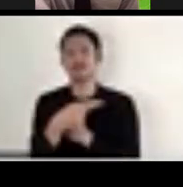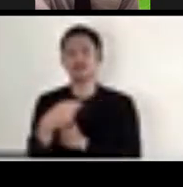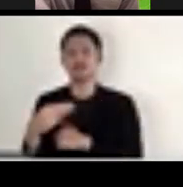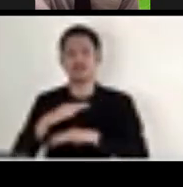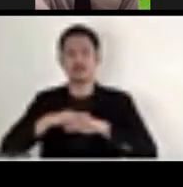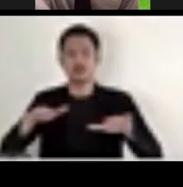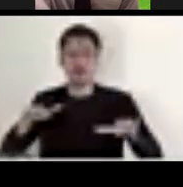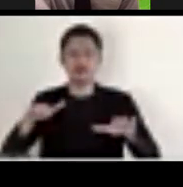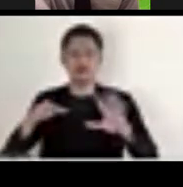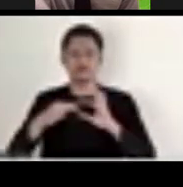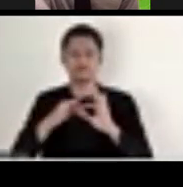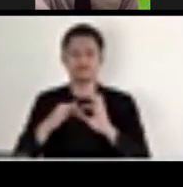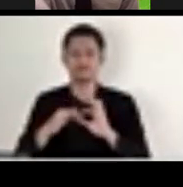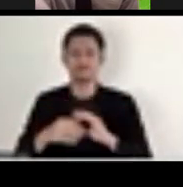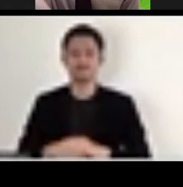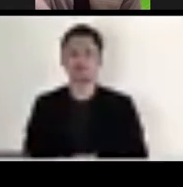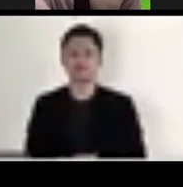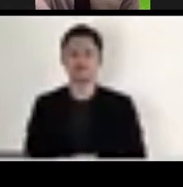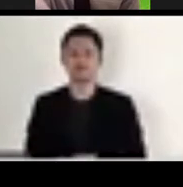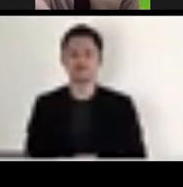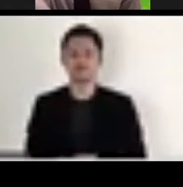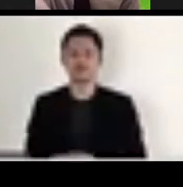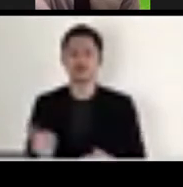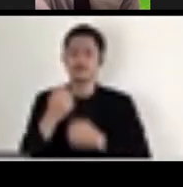home freestyle